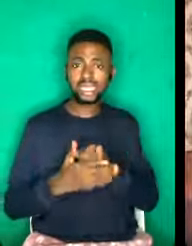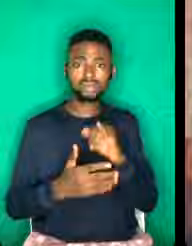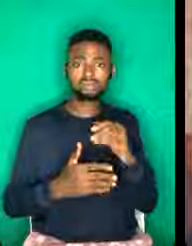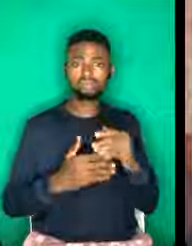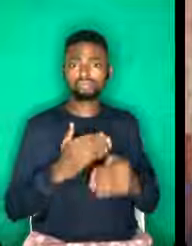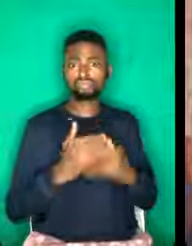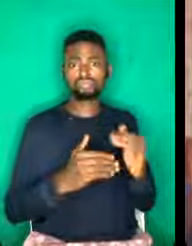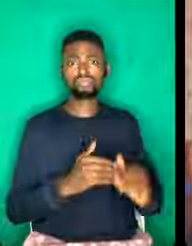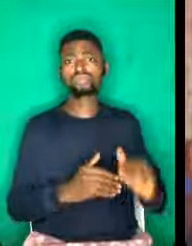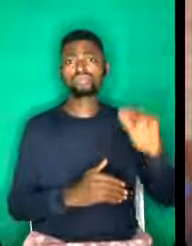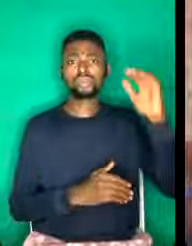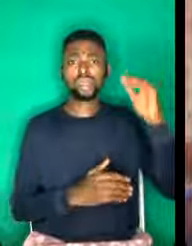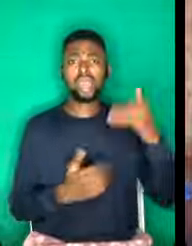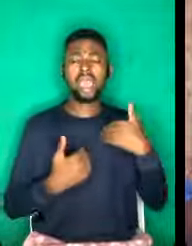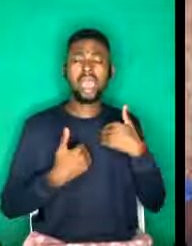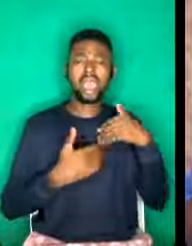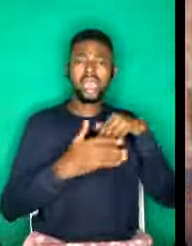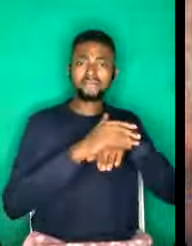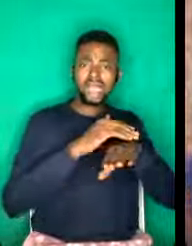access different